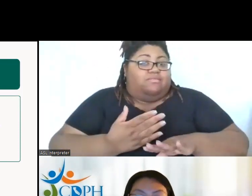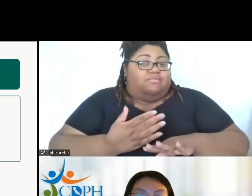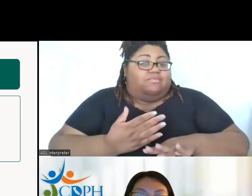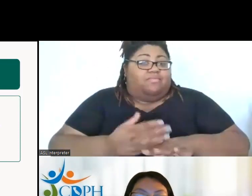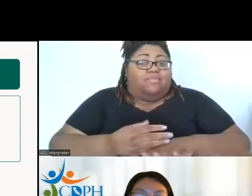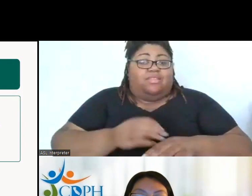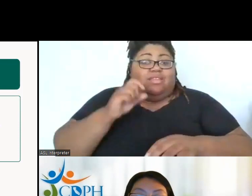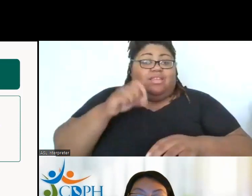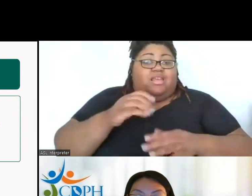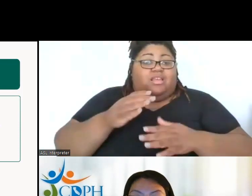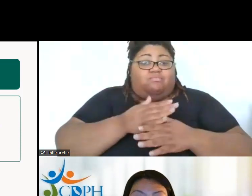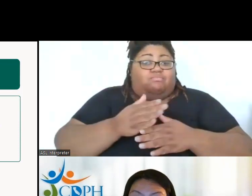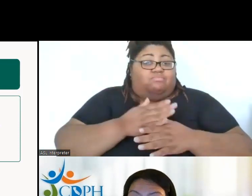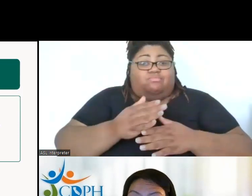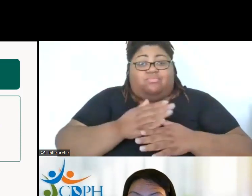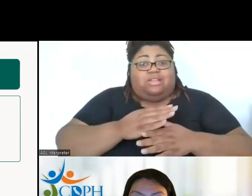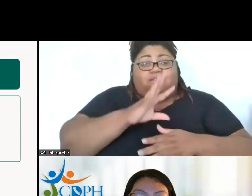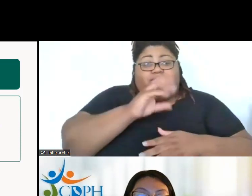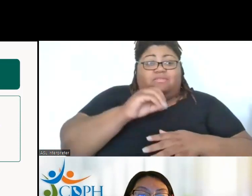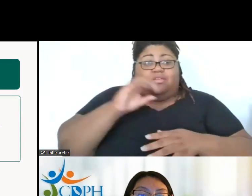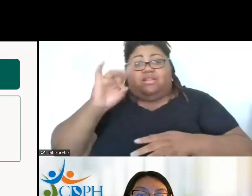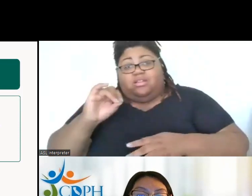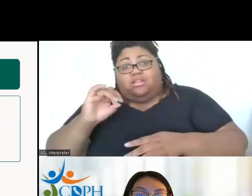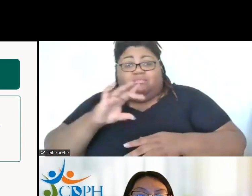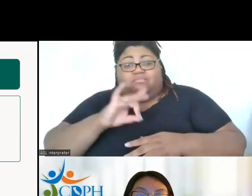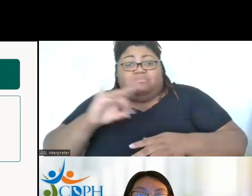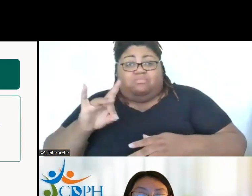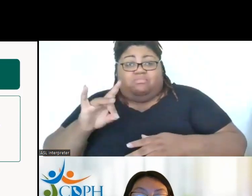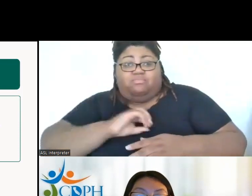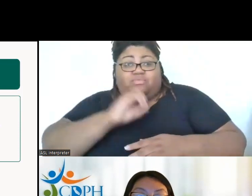at. It's most effective for older adults.